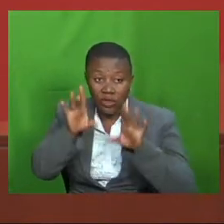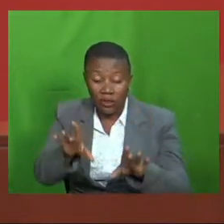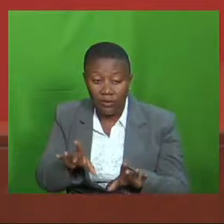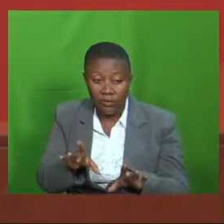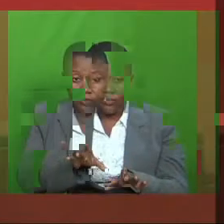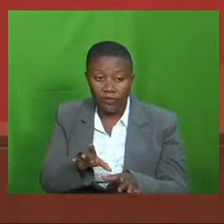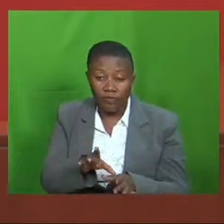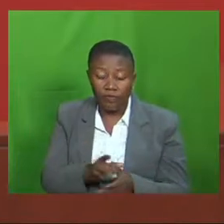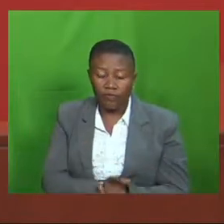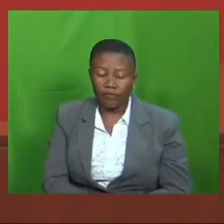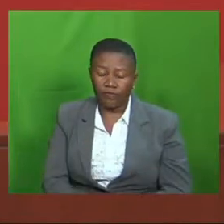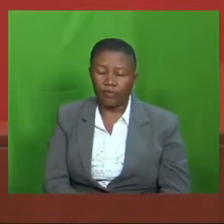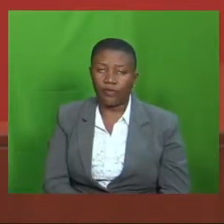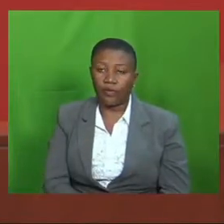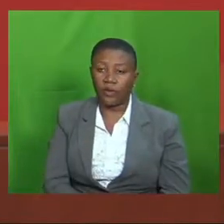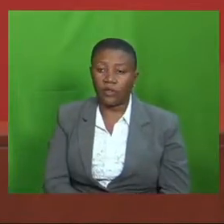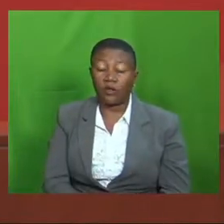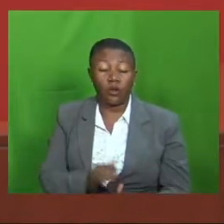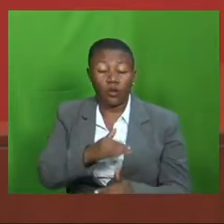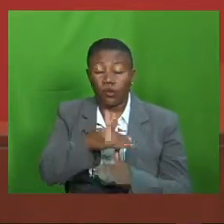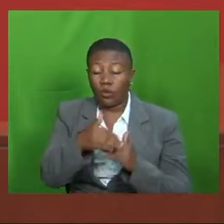In conclusion,